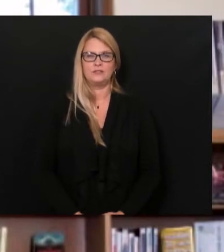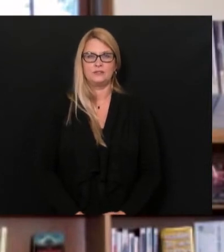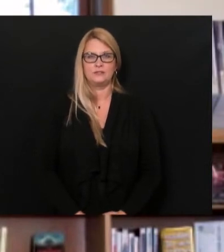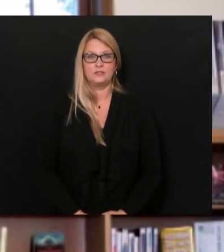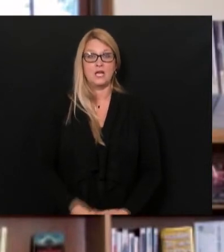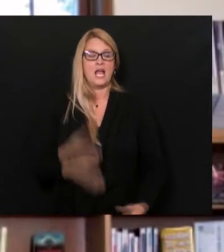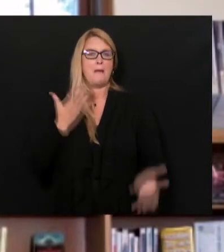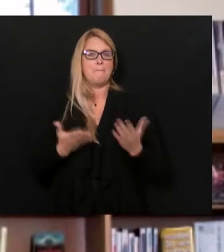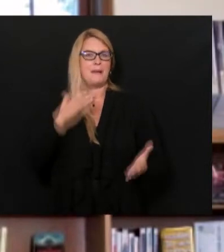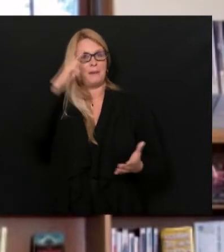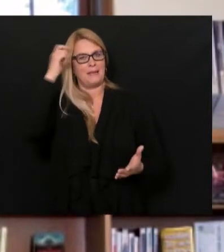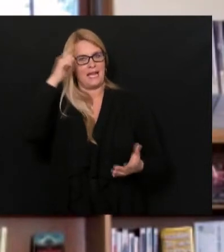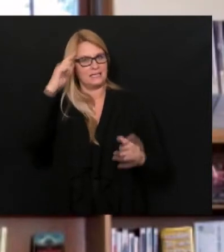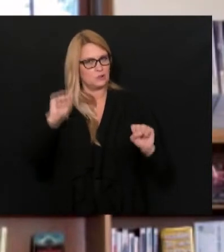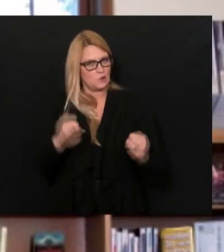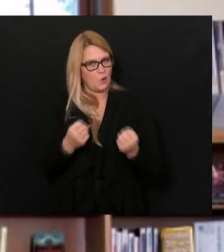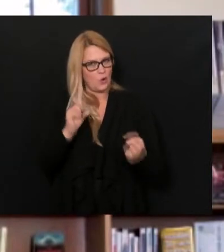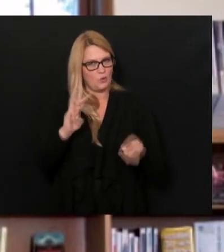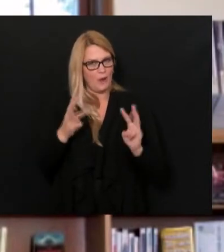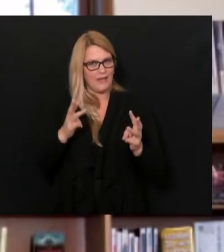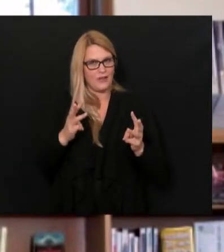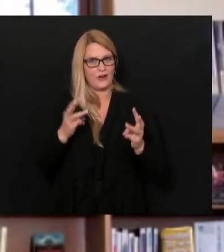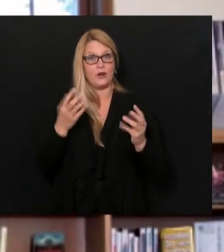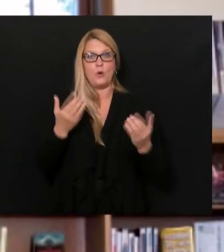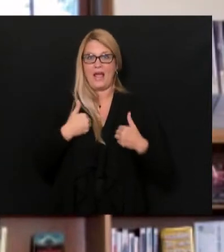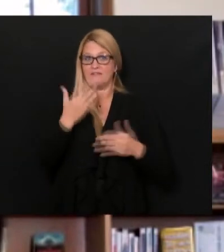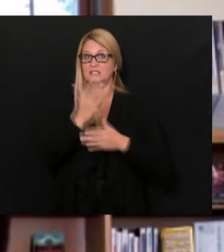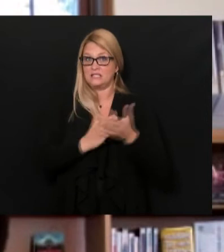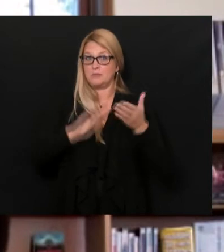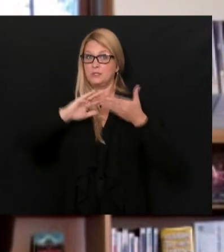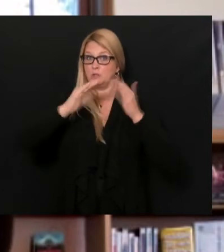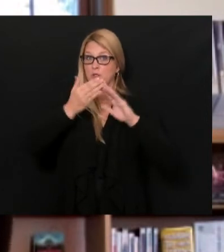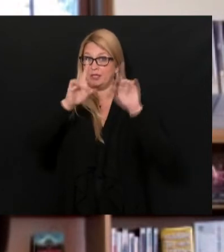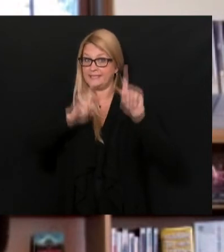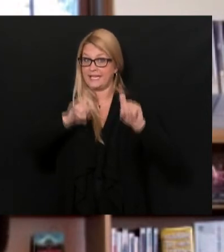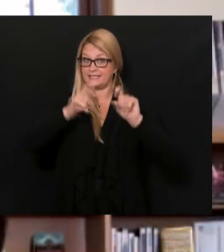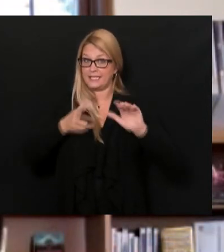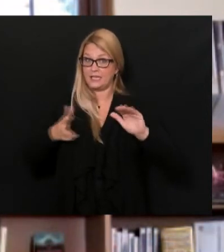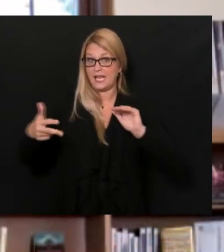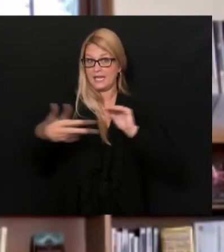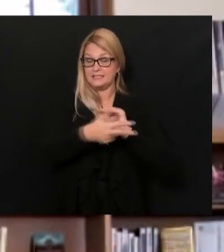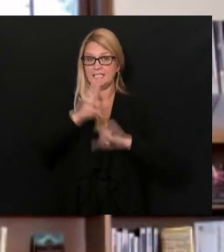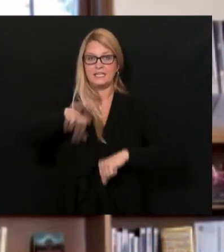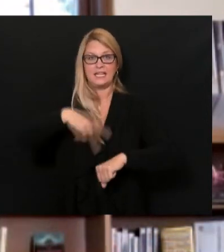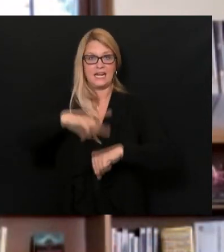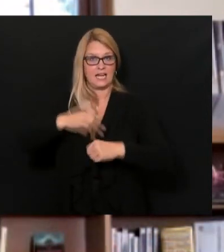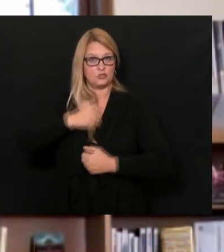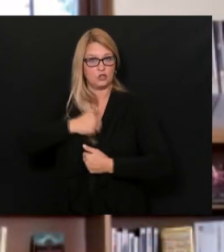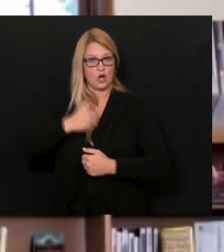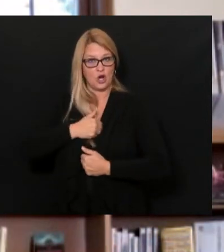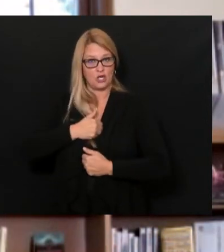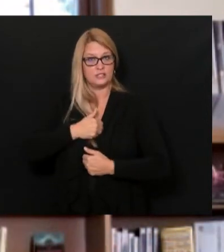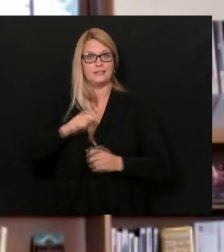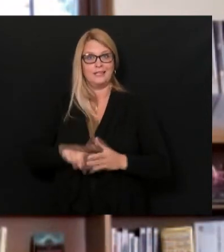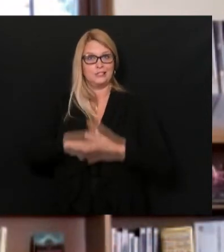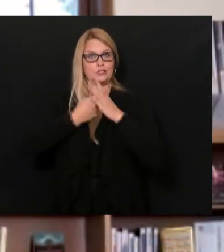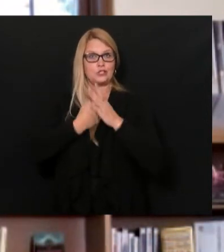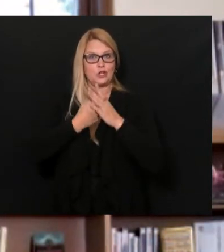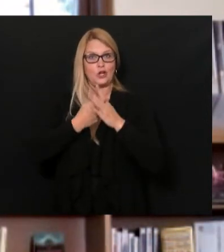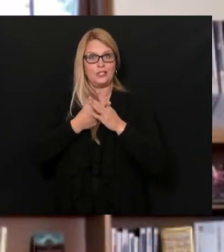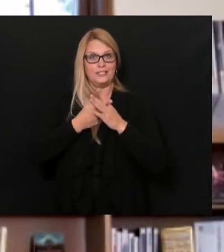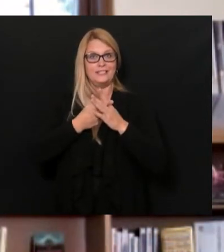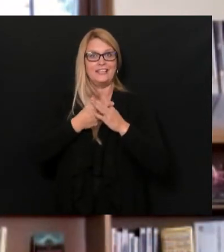cold weather. I mean, we do have some community testing lanes. Also, as our National Guard is shifting towards the vaccine distribution plan,